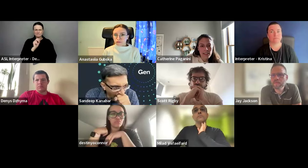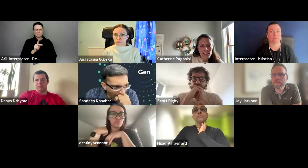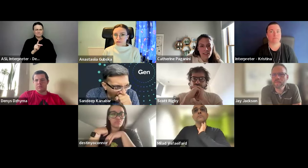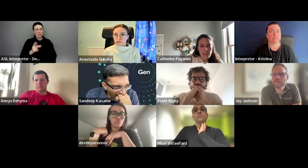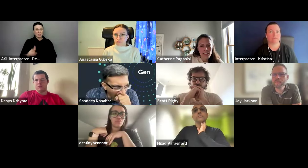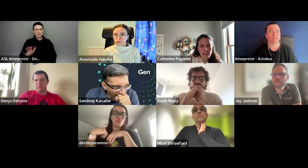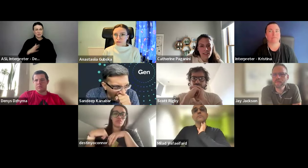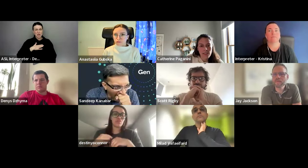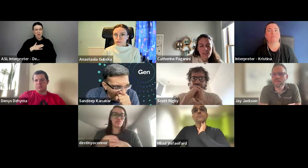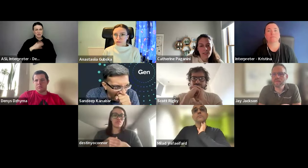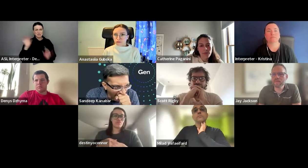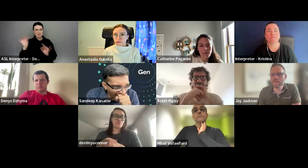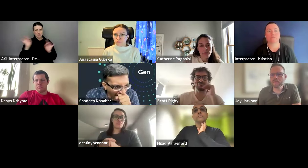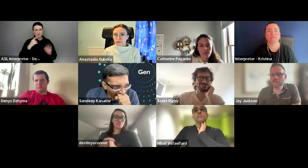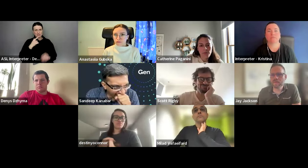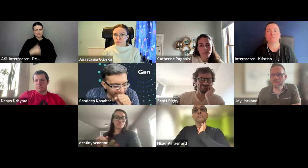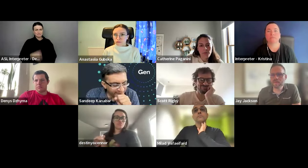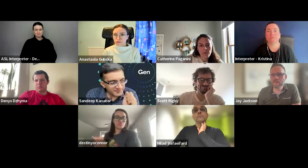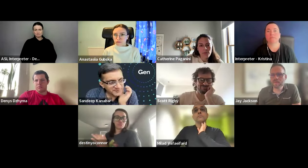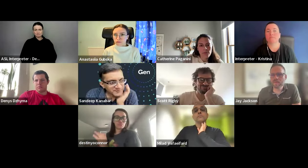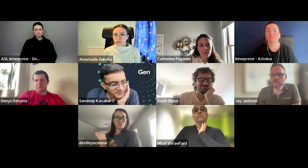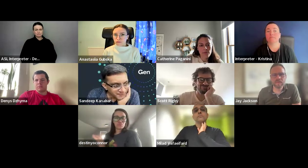that's all I had.